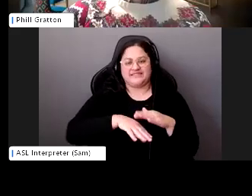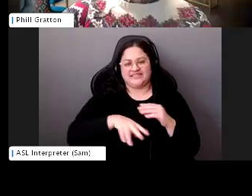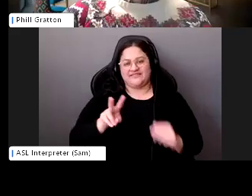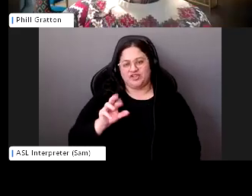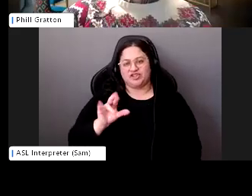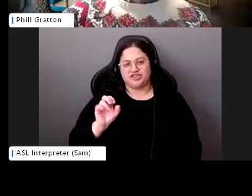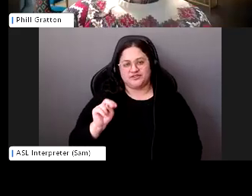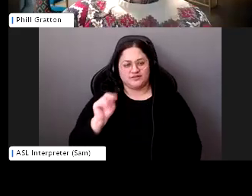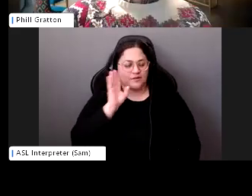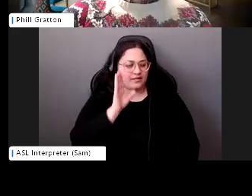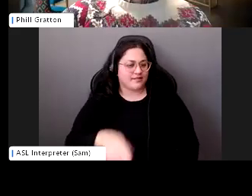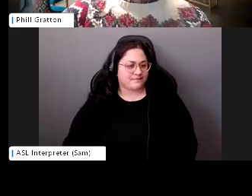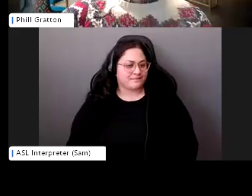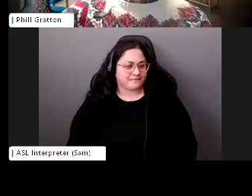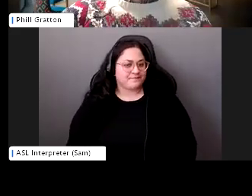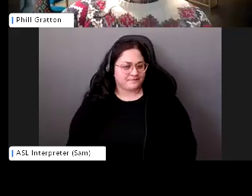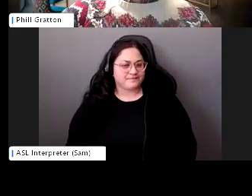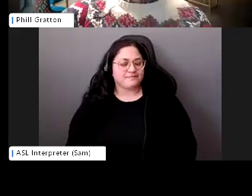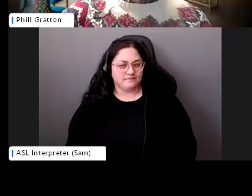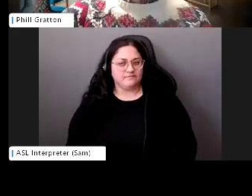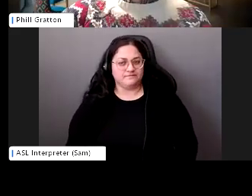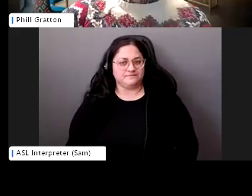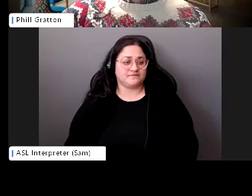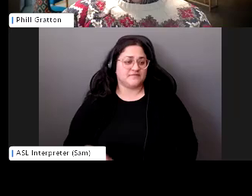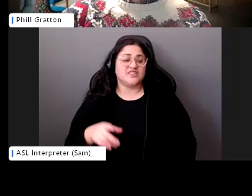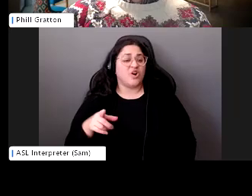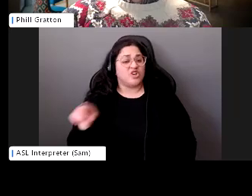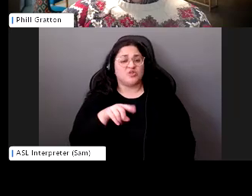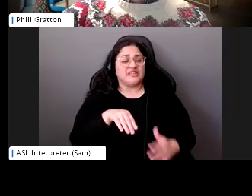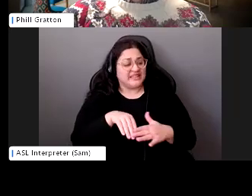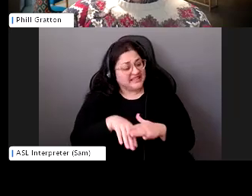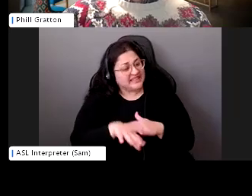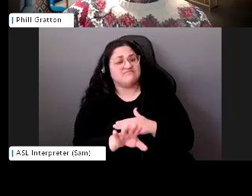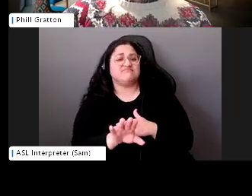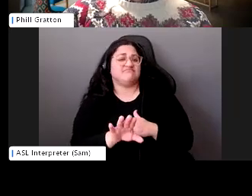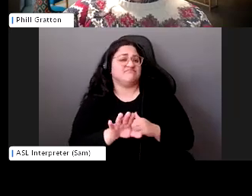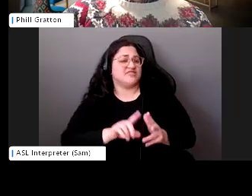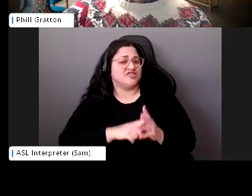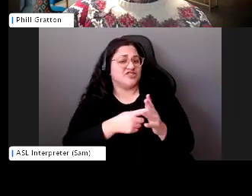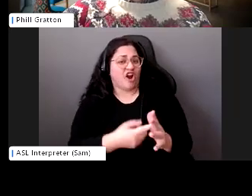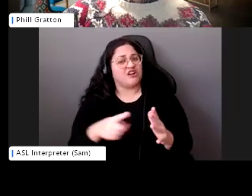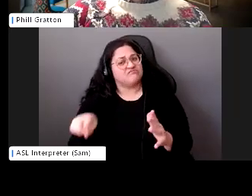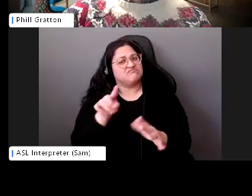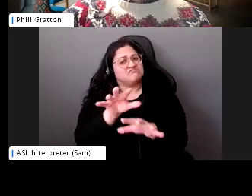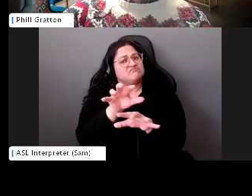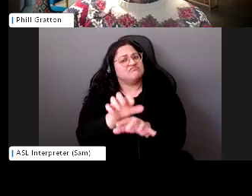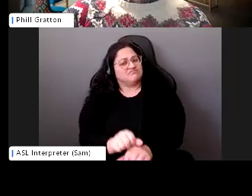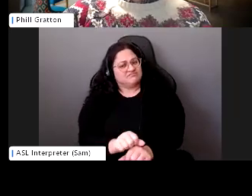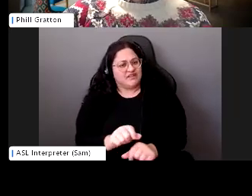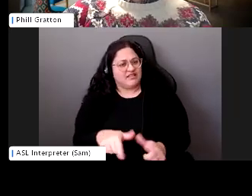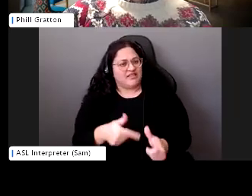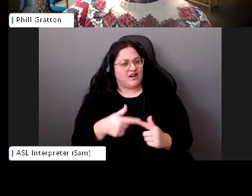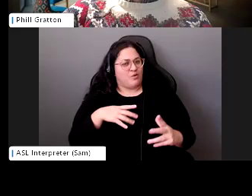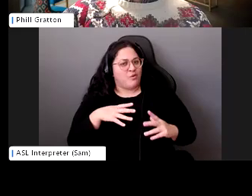As we'll show you, you can just get onto it and there'll be lots and lots of things you can use. Just wondering, are there any questions at all at